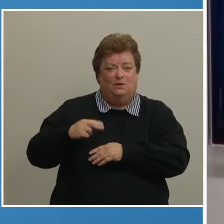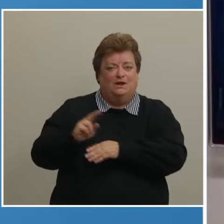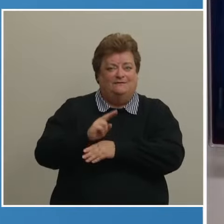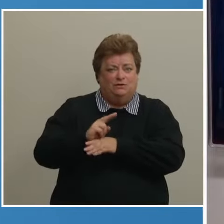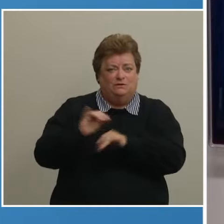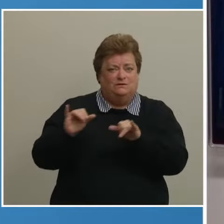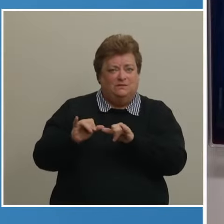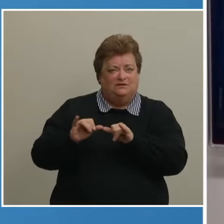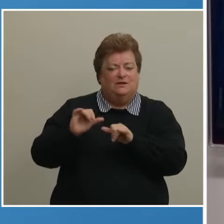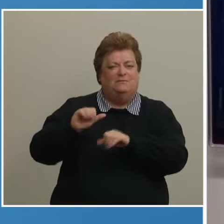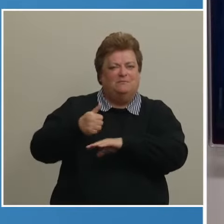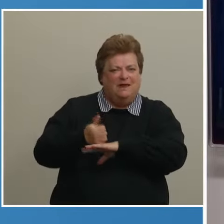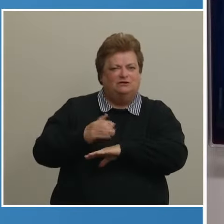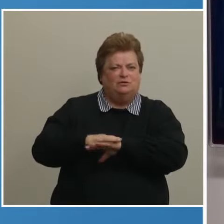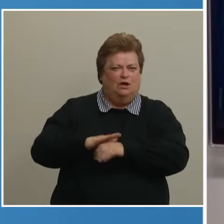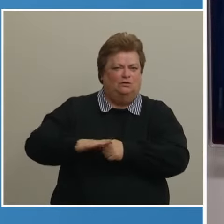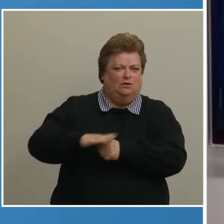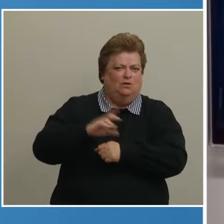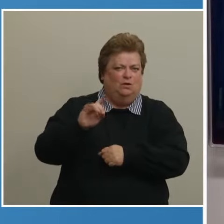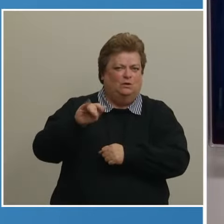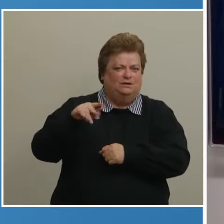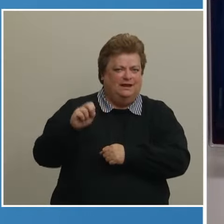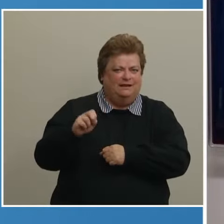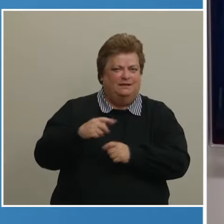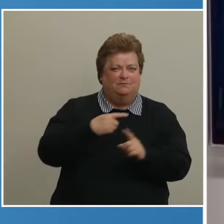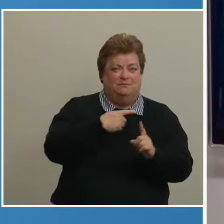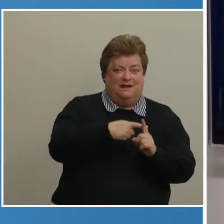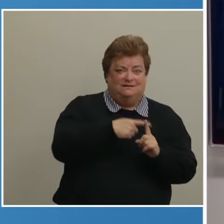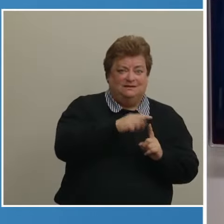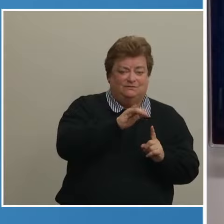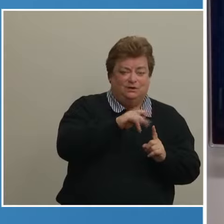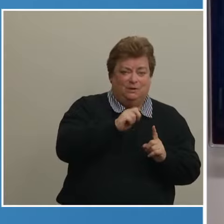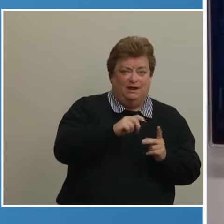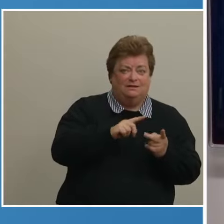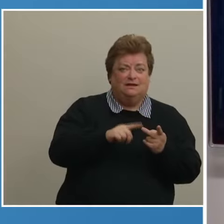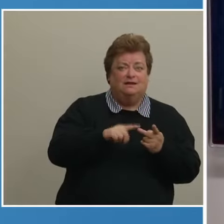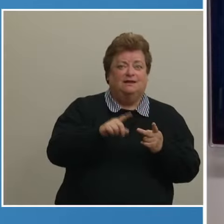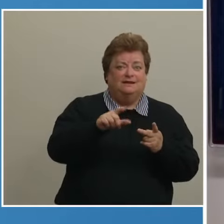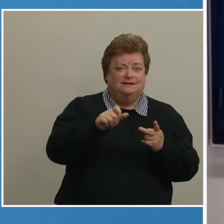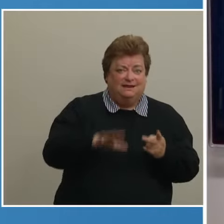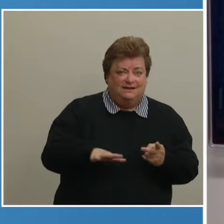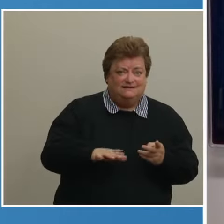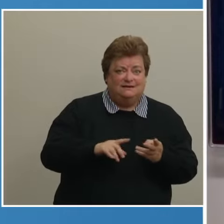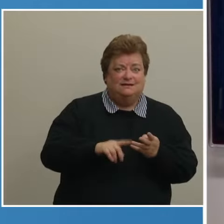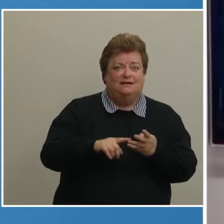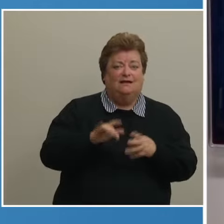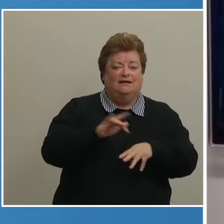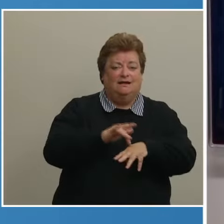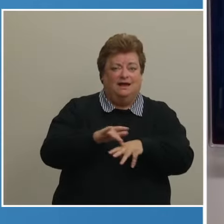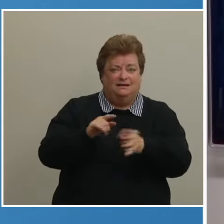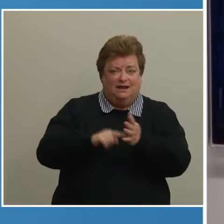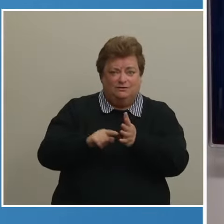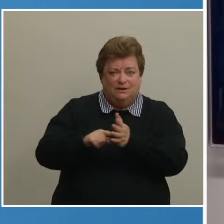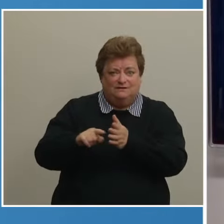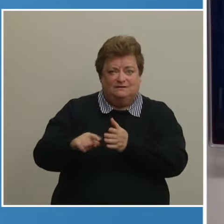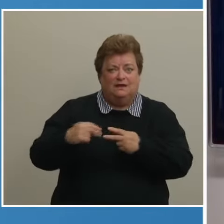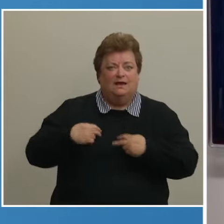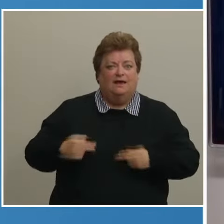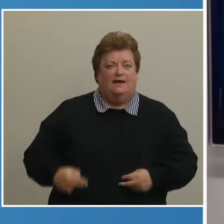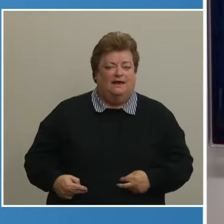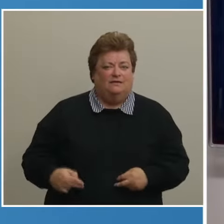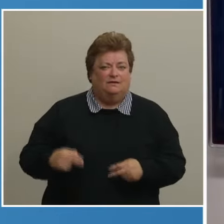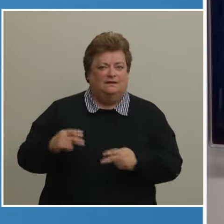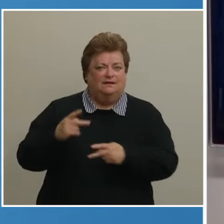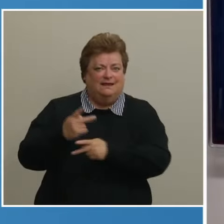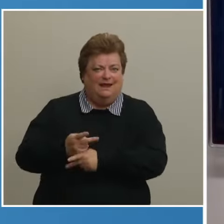based on local data: positivity rate, cases, testing, contact tracing, and healthcare system